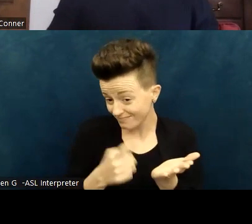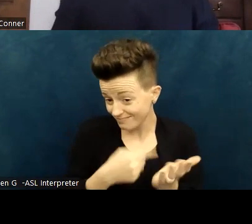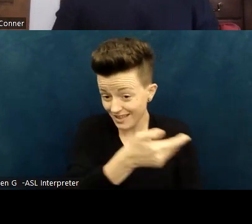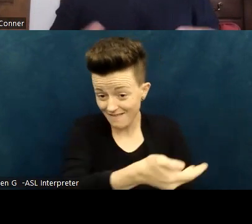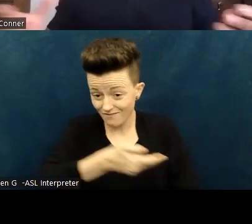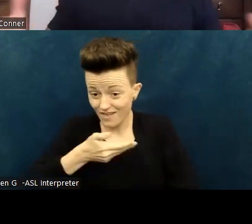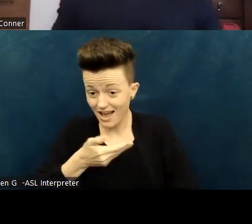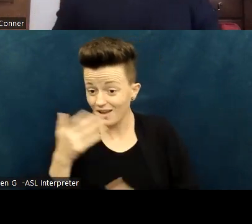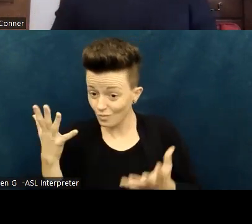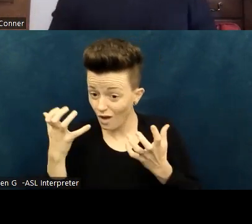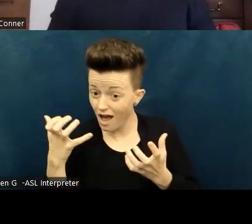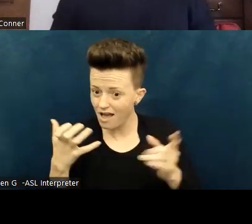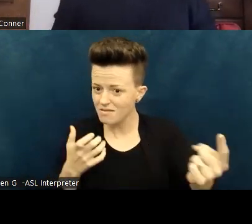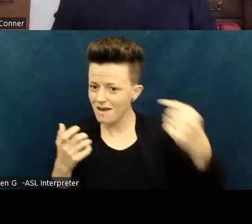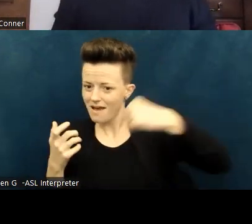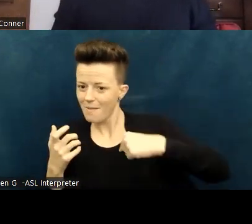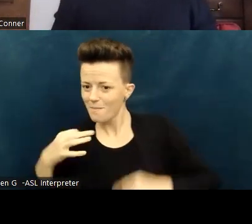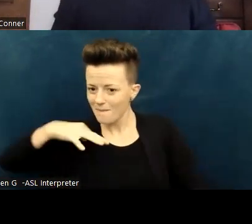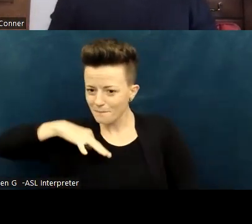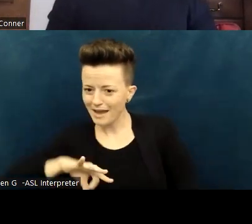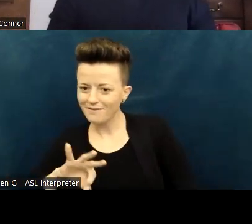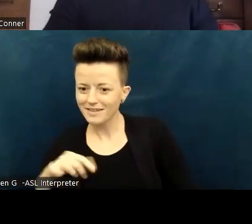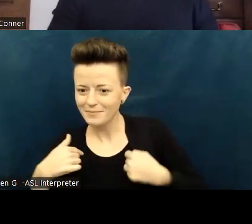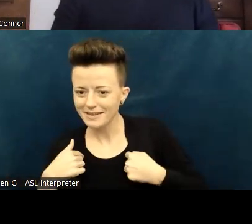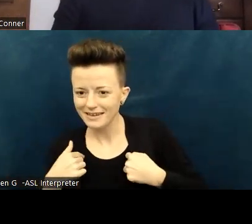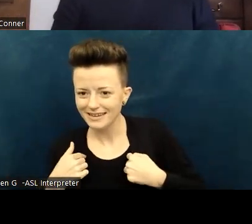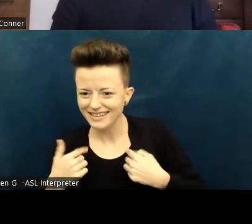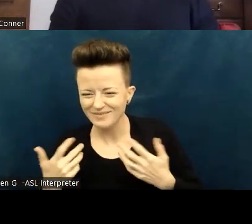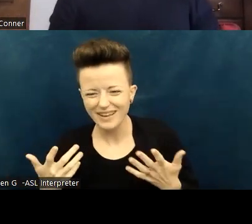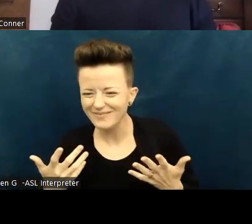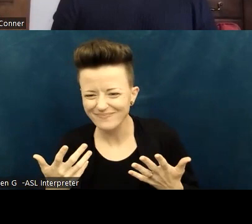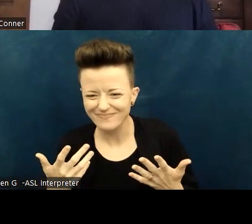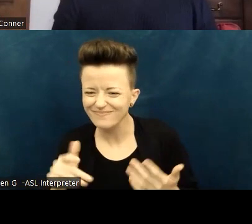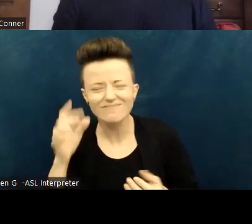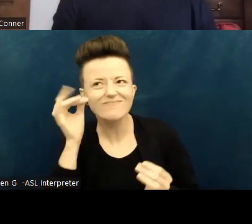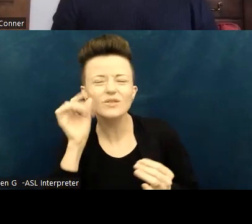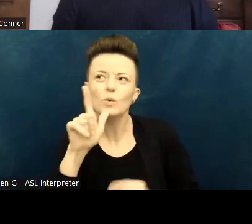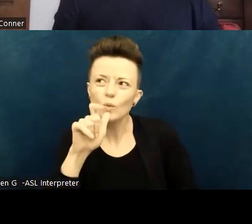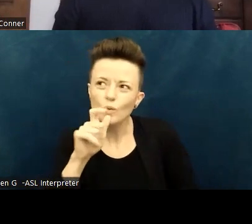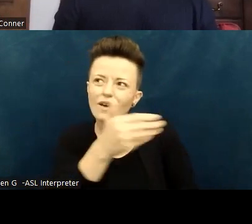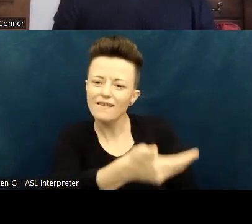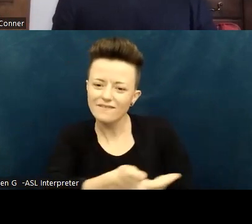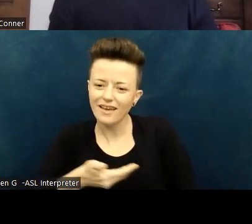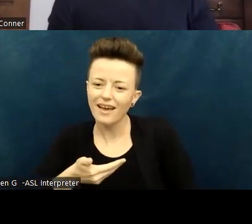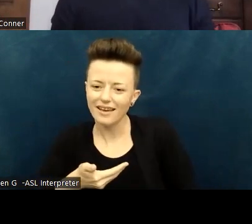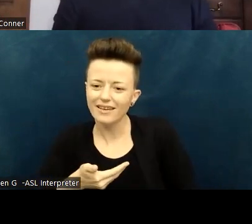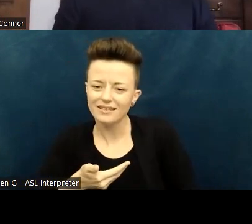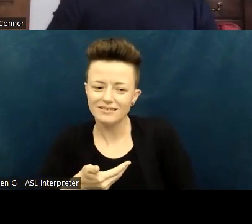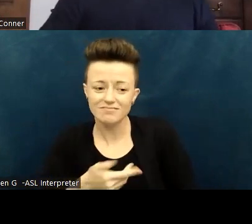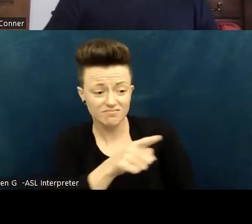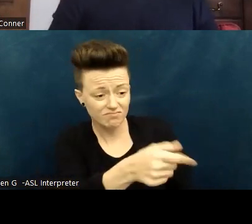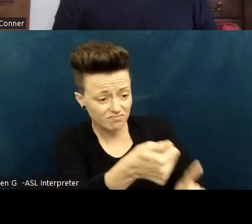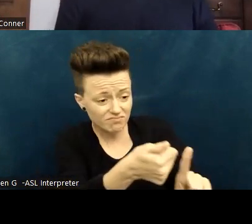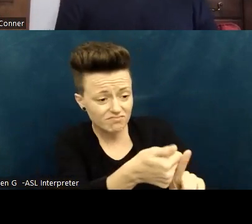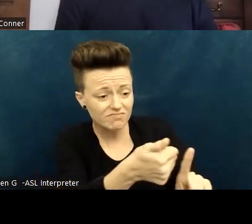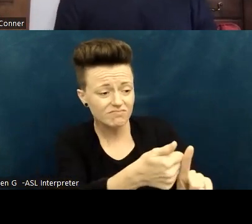thing. Who do you invite to your table? The stranger is detached from basic life supporting institutions